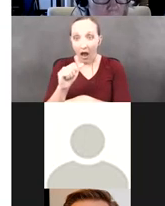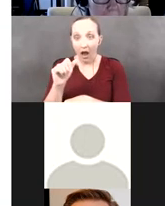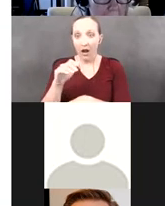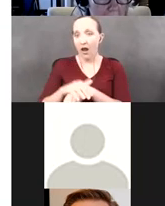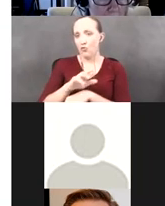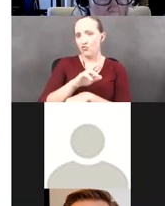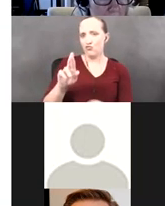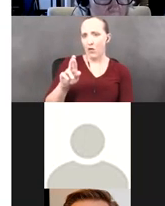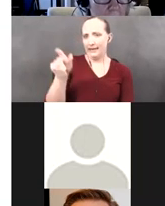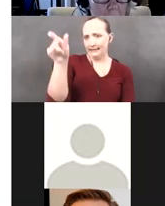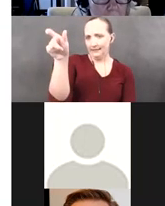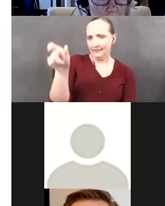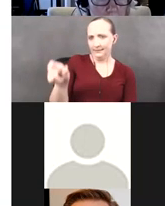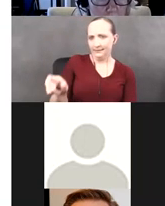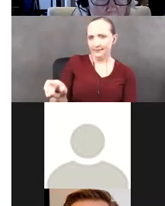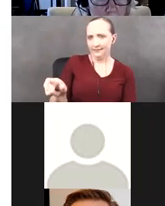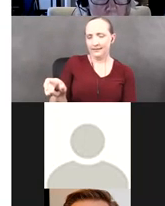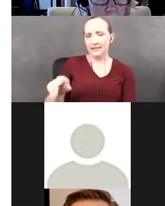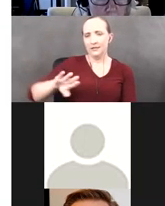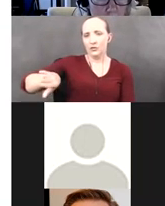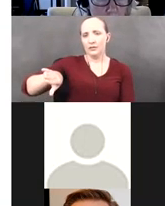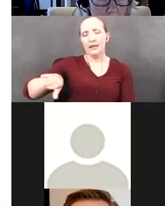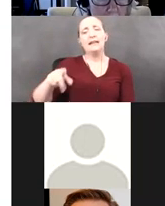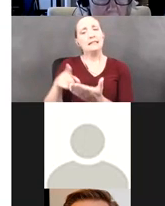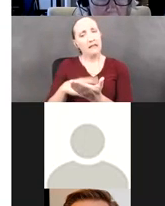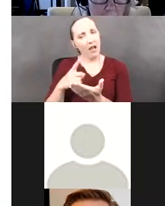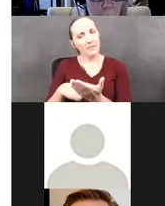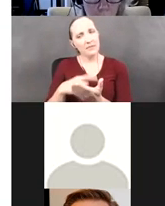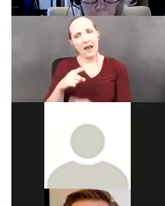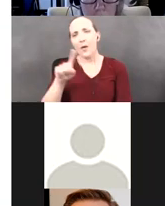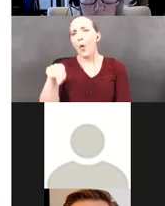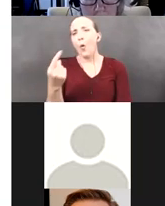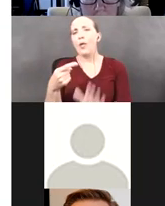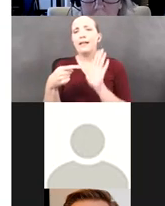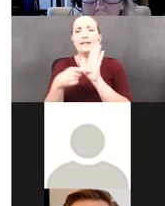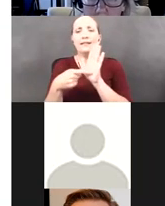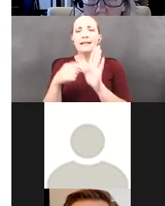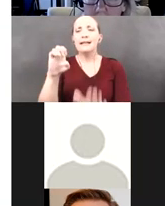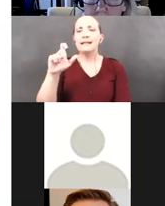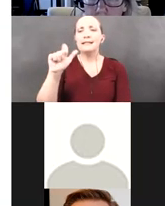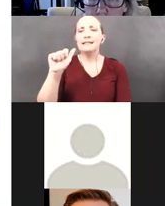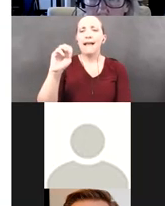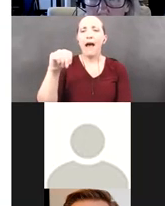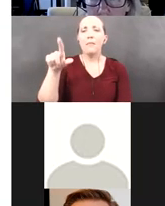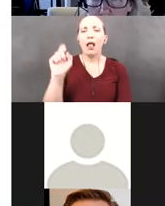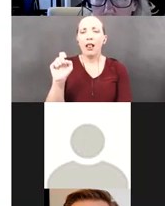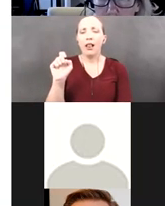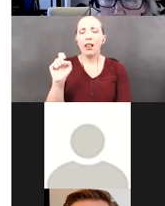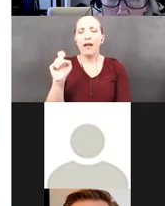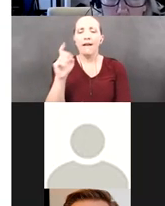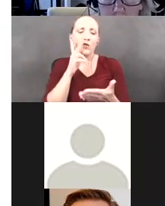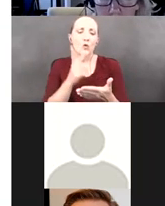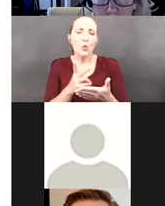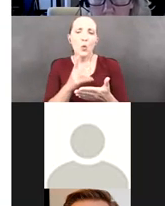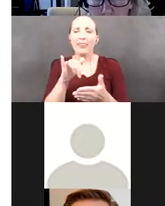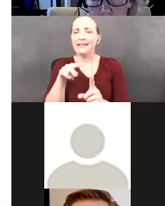está a work la on mano in derecha Kami? de la pantalla para trabajar en Sometimes there Kami. is only A an veces example solo es worksheet un in the ejemplo View de the hoja Assignment de